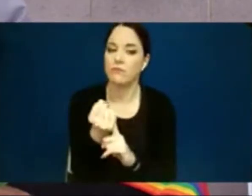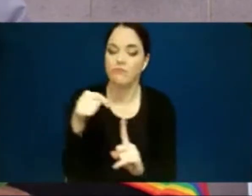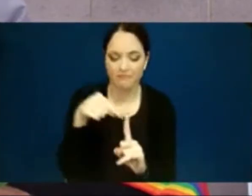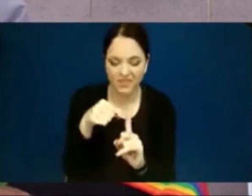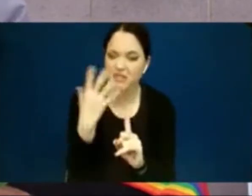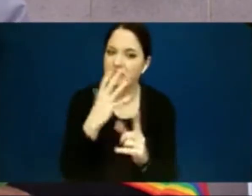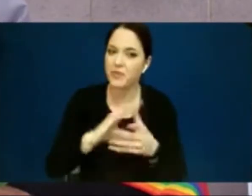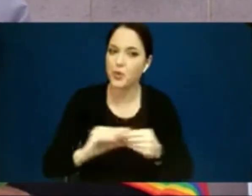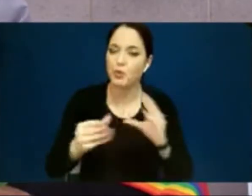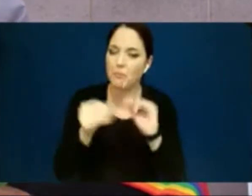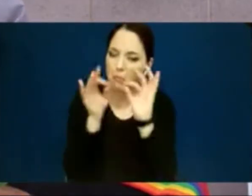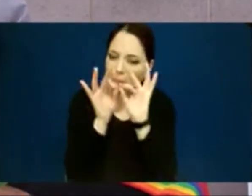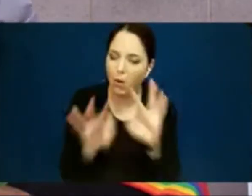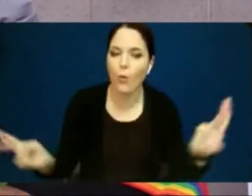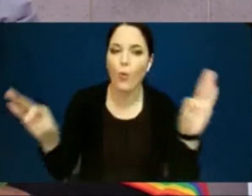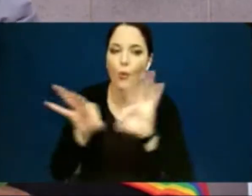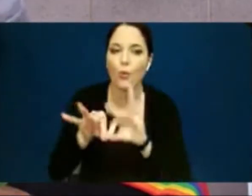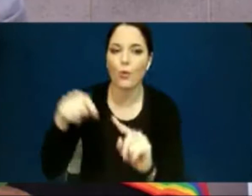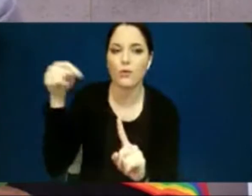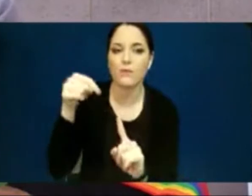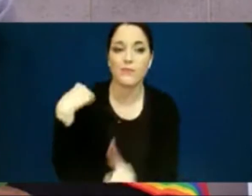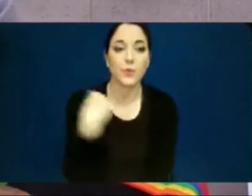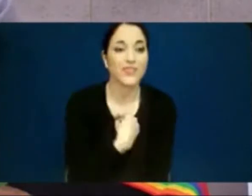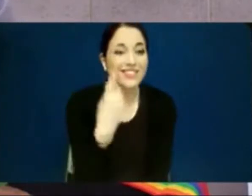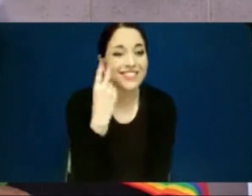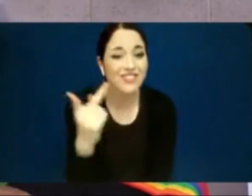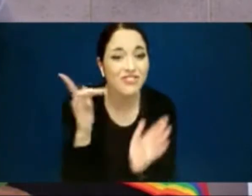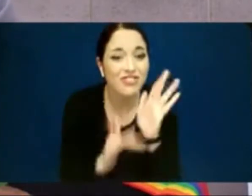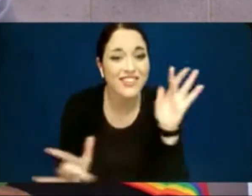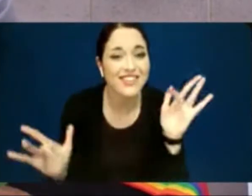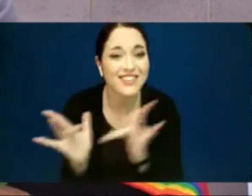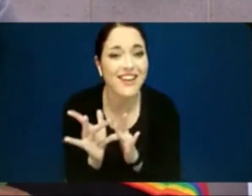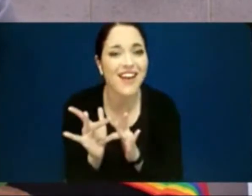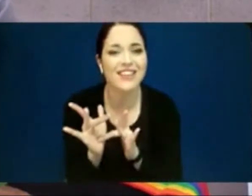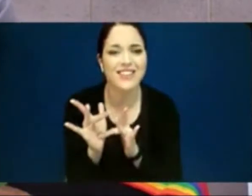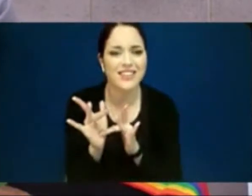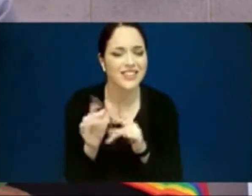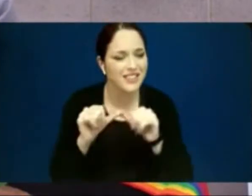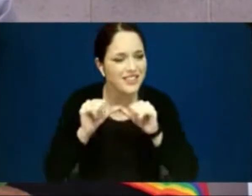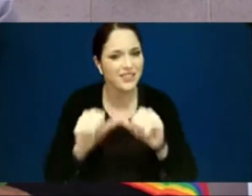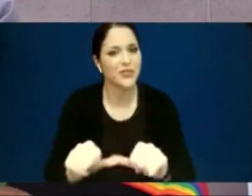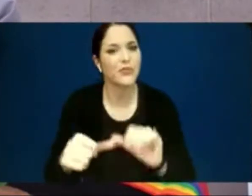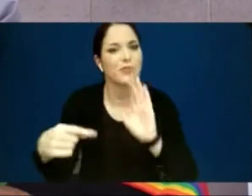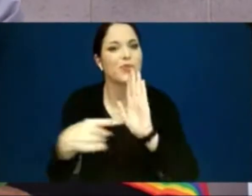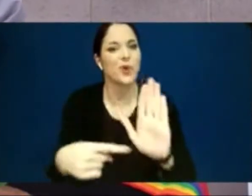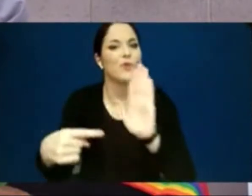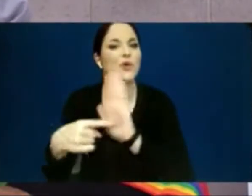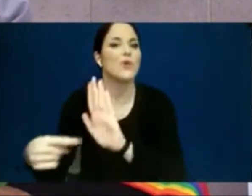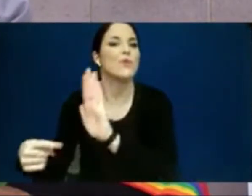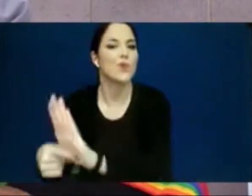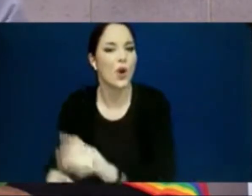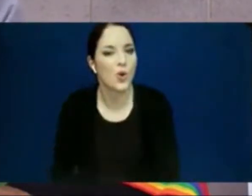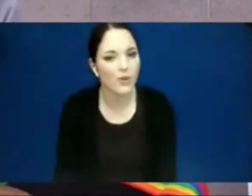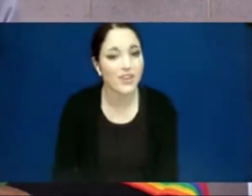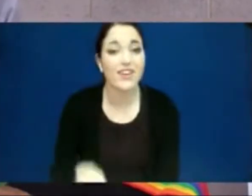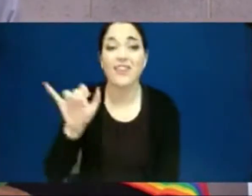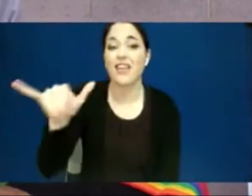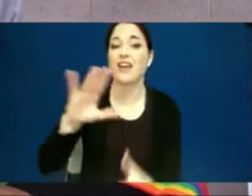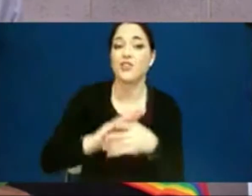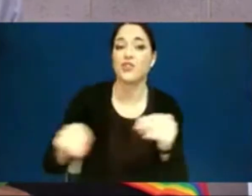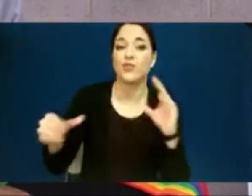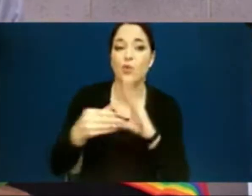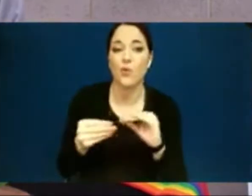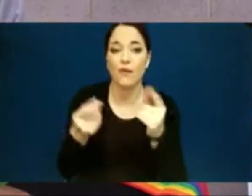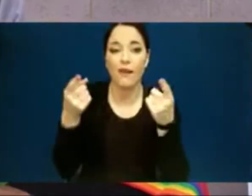that we see Jesus living through today is a story set during a time of great